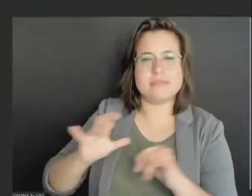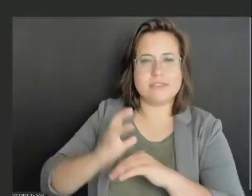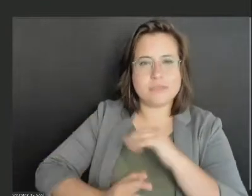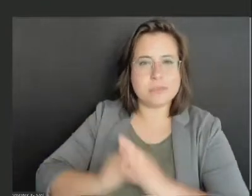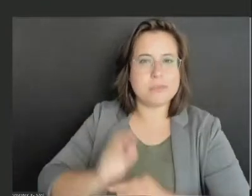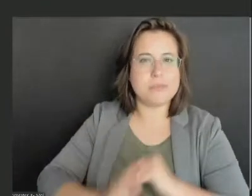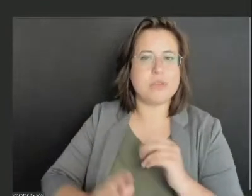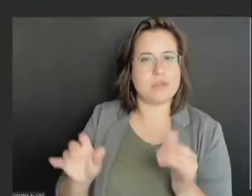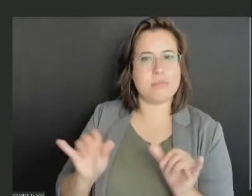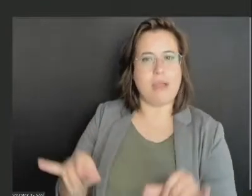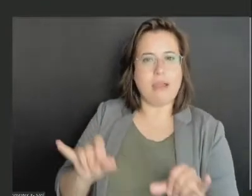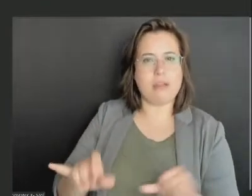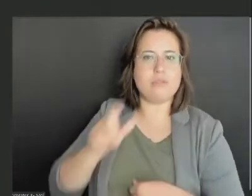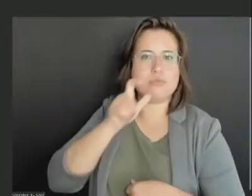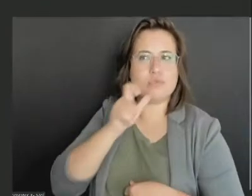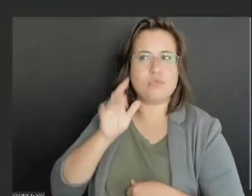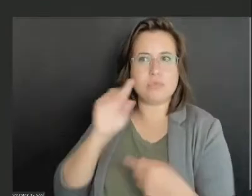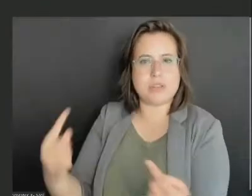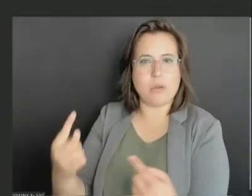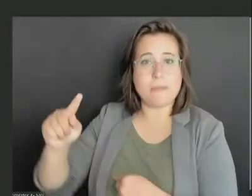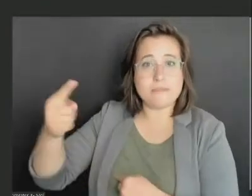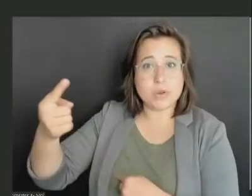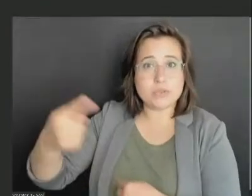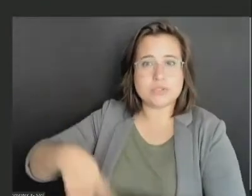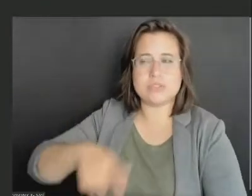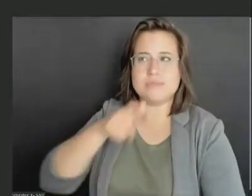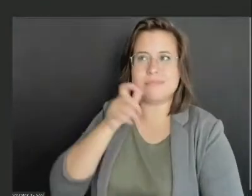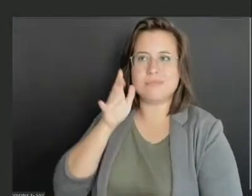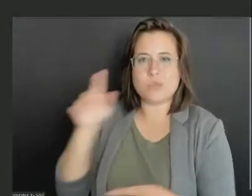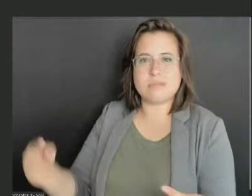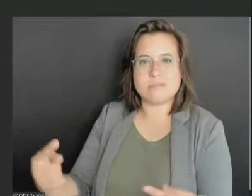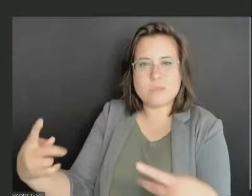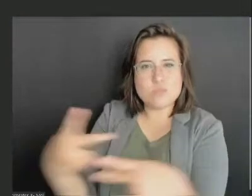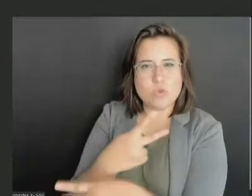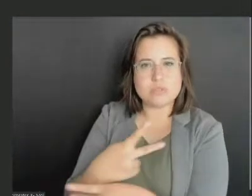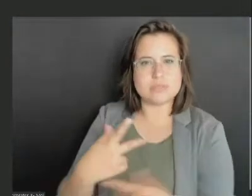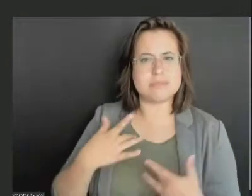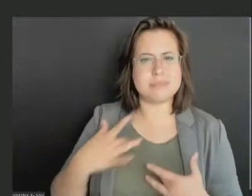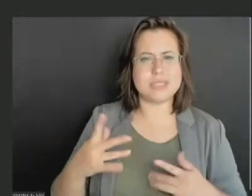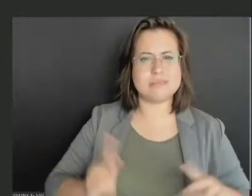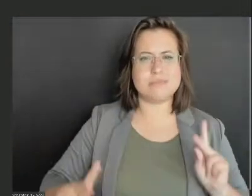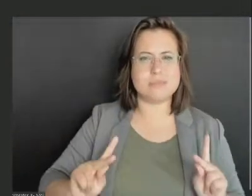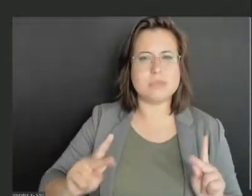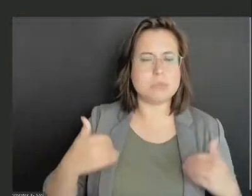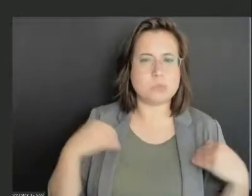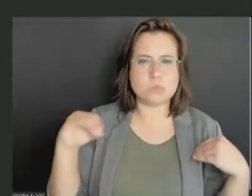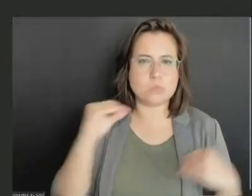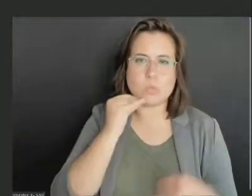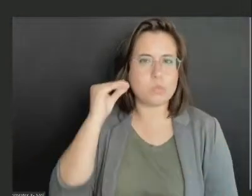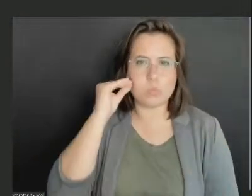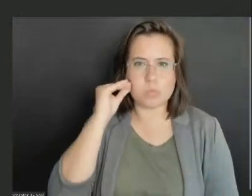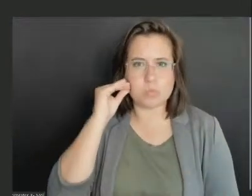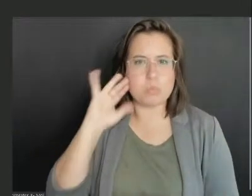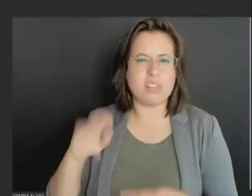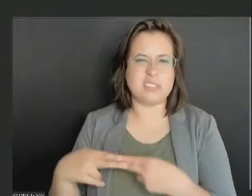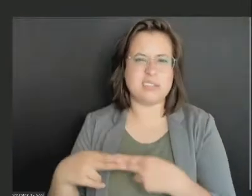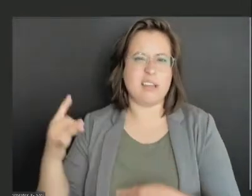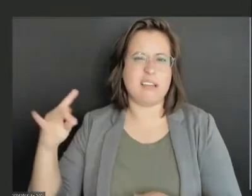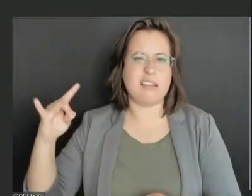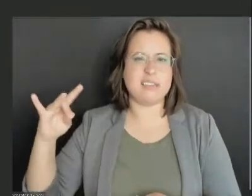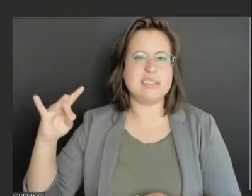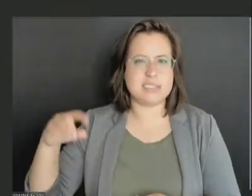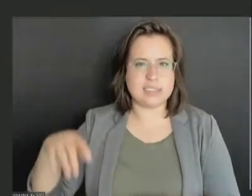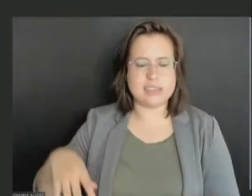harmed worst. And that often is the case with people experiencing homelessness, which is in slide 18, where we